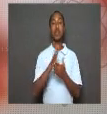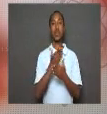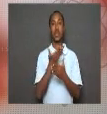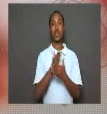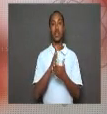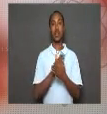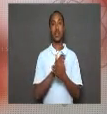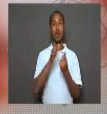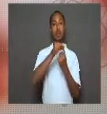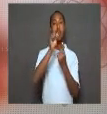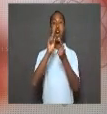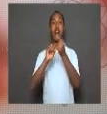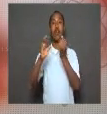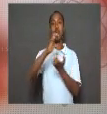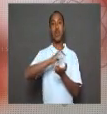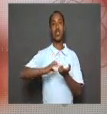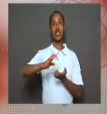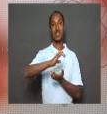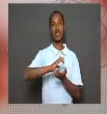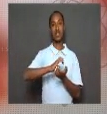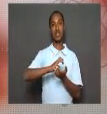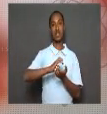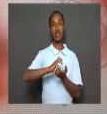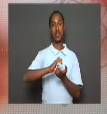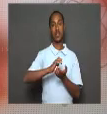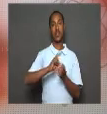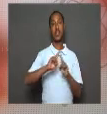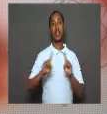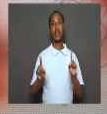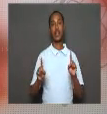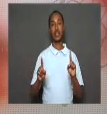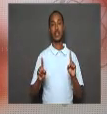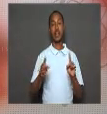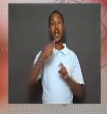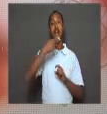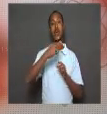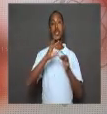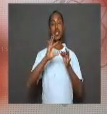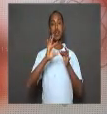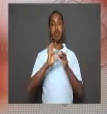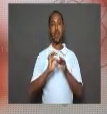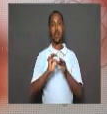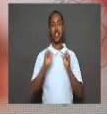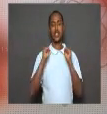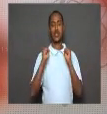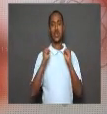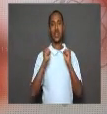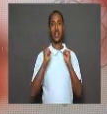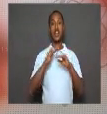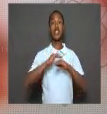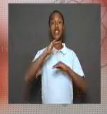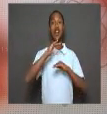between polar compounds. However, hydrogen bonding is stronger